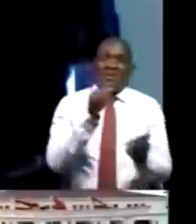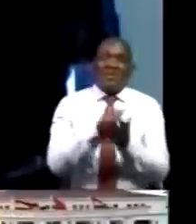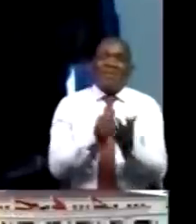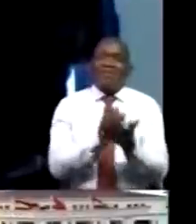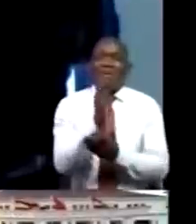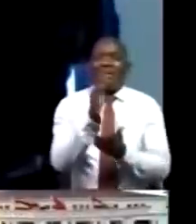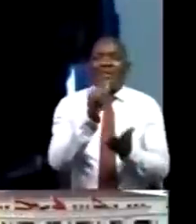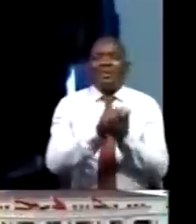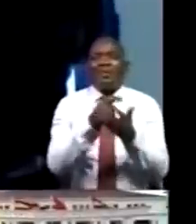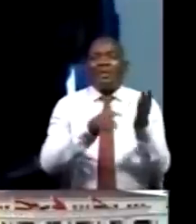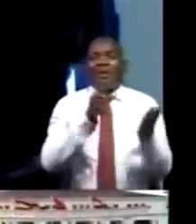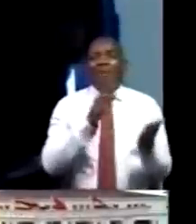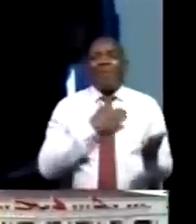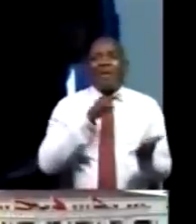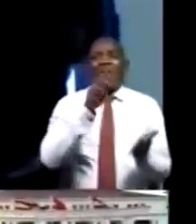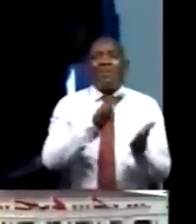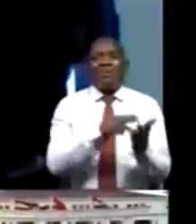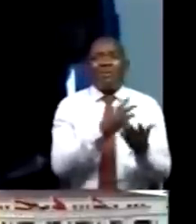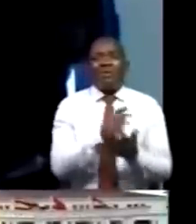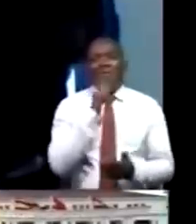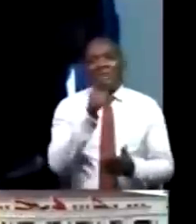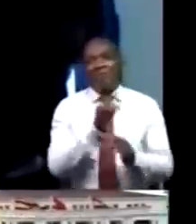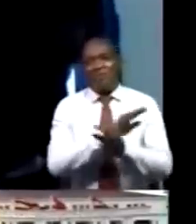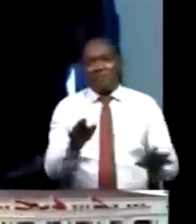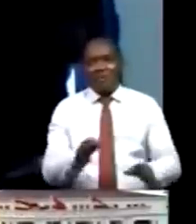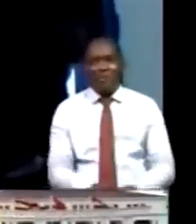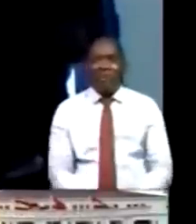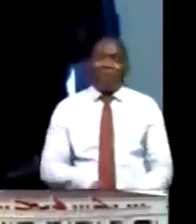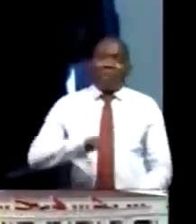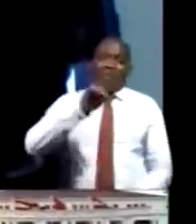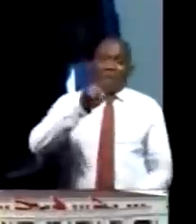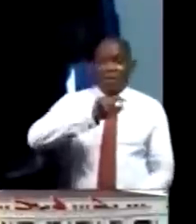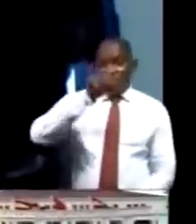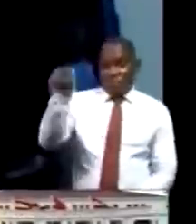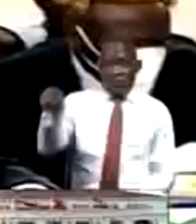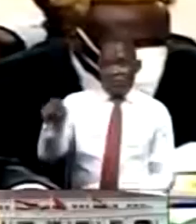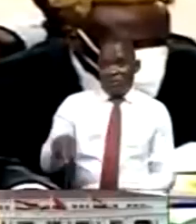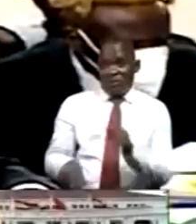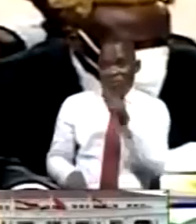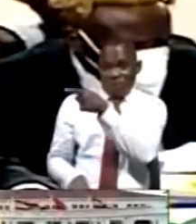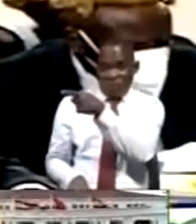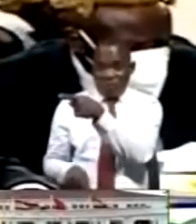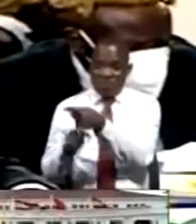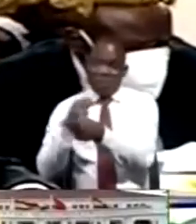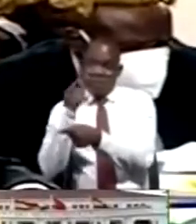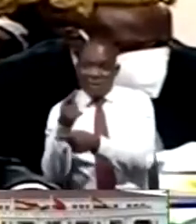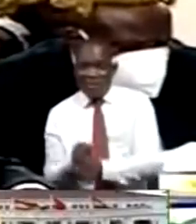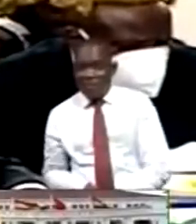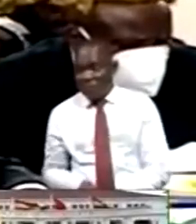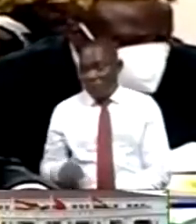my testimony says. Okay. That is the case. That's Now, you say that